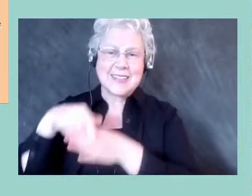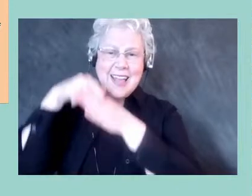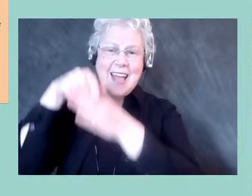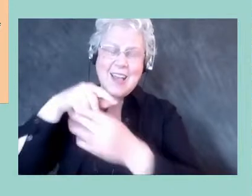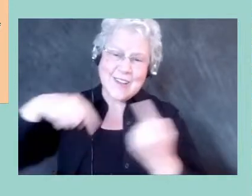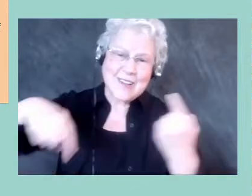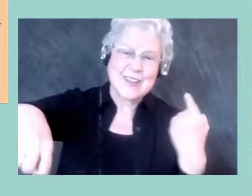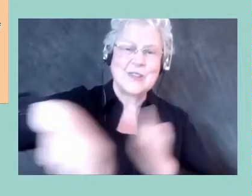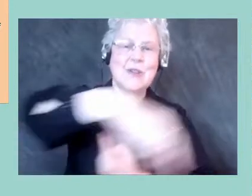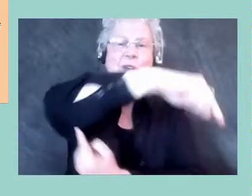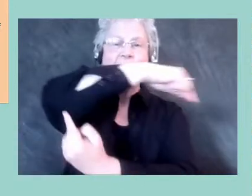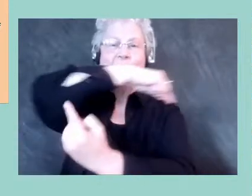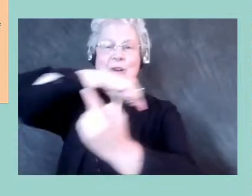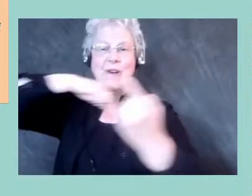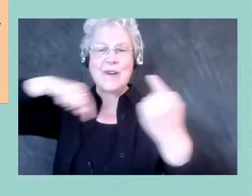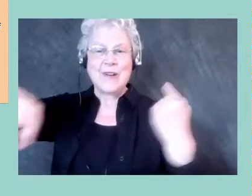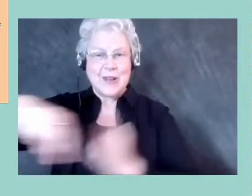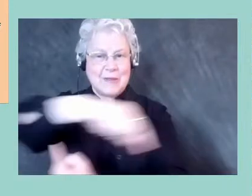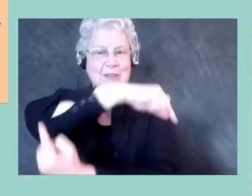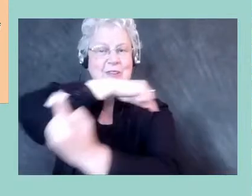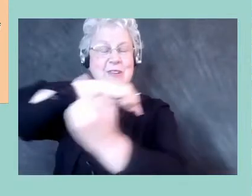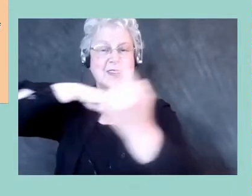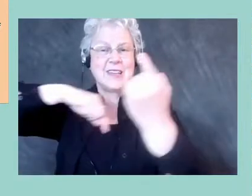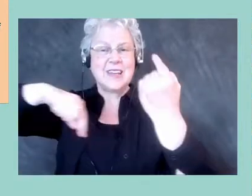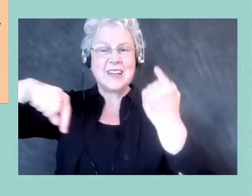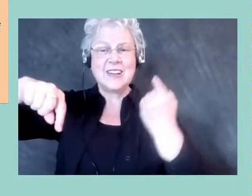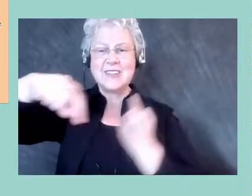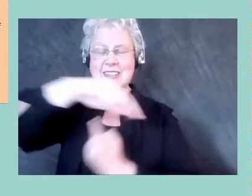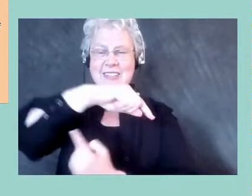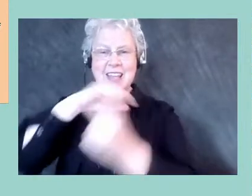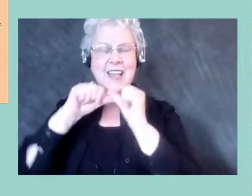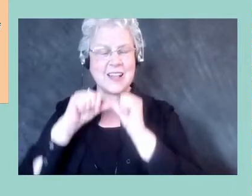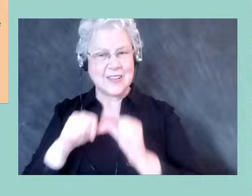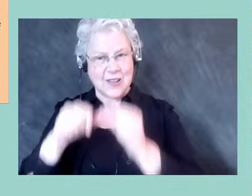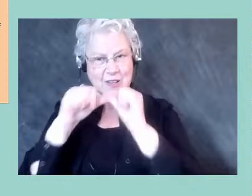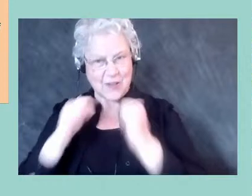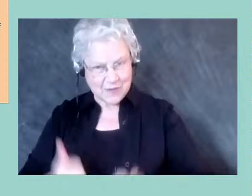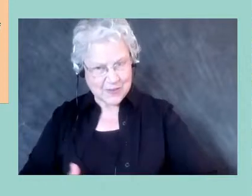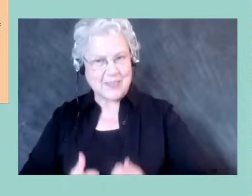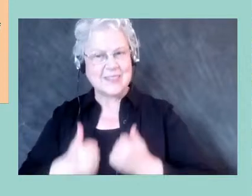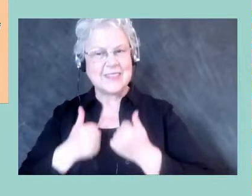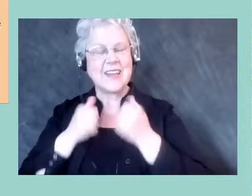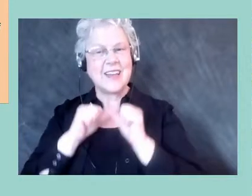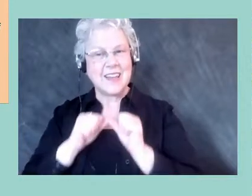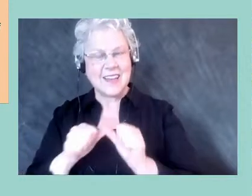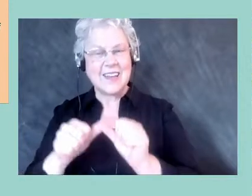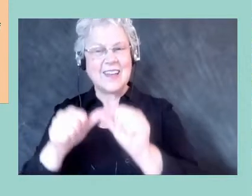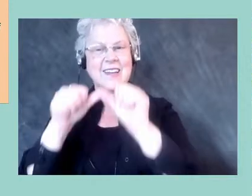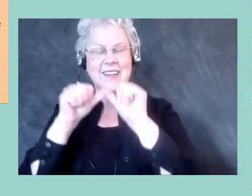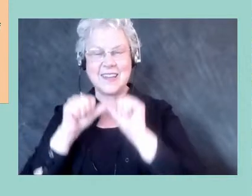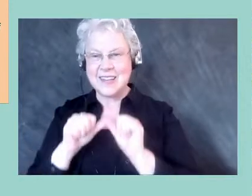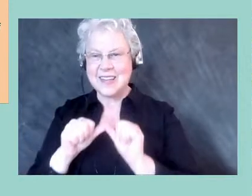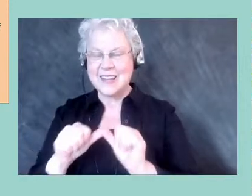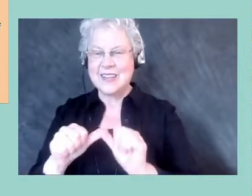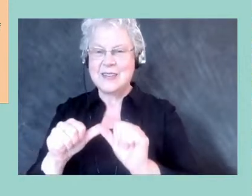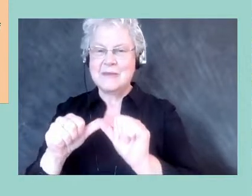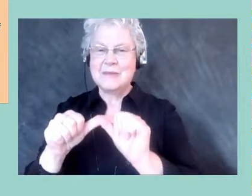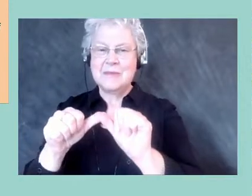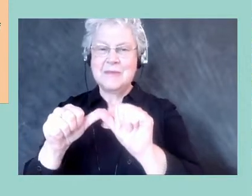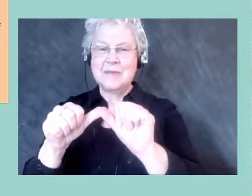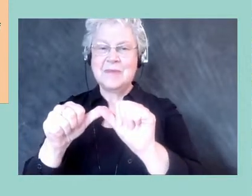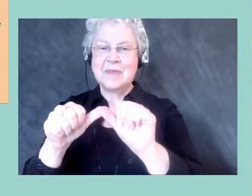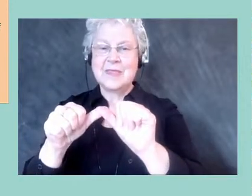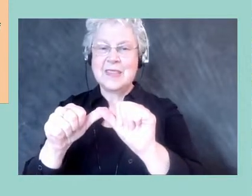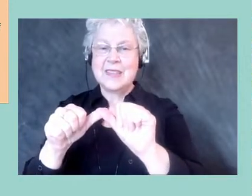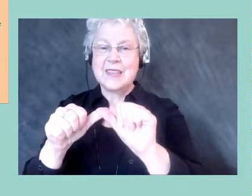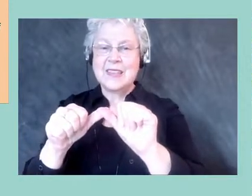up and down. We're captive on the carousel of time.